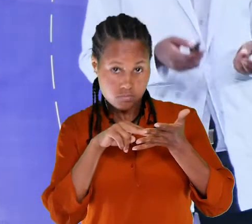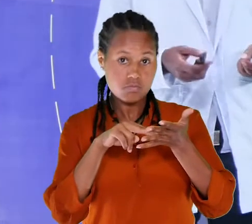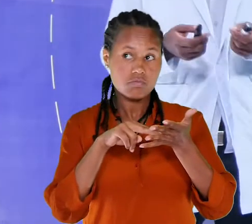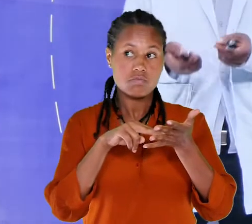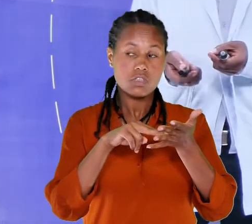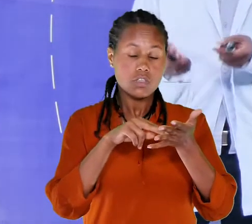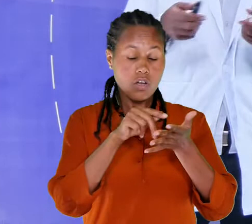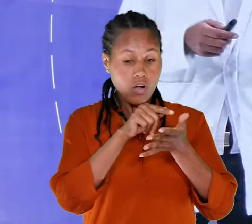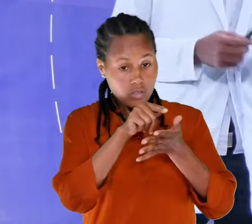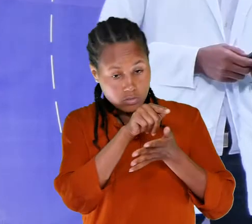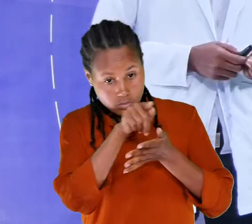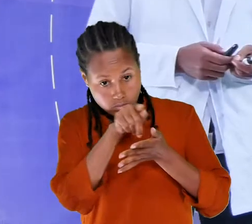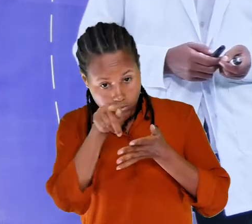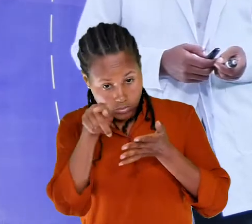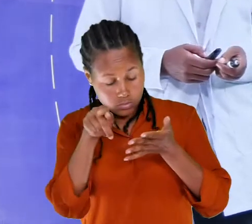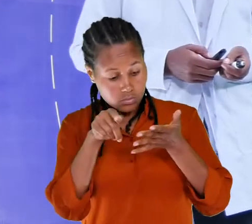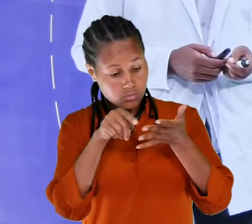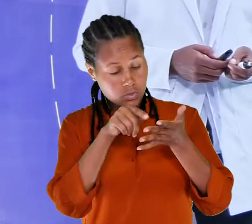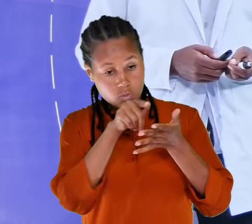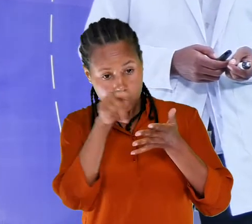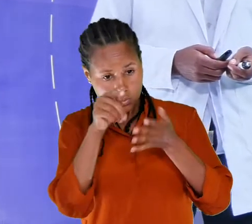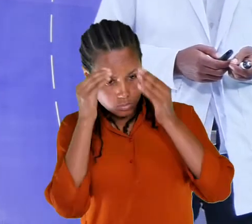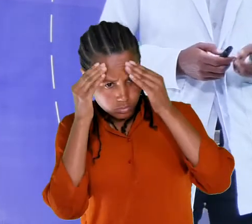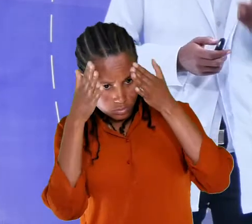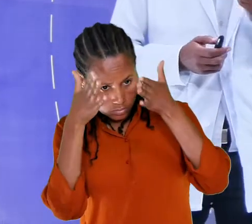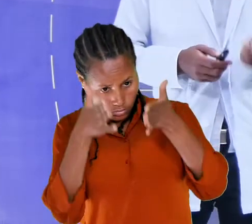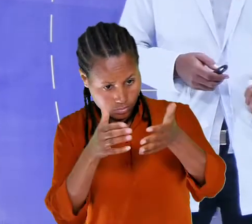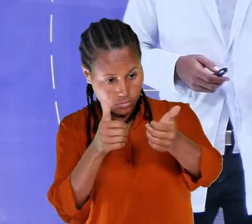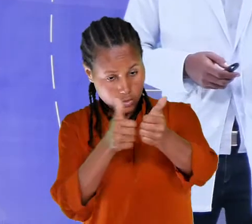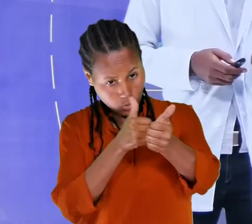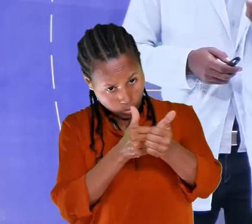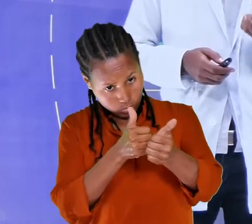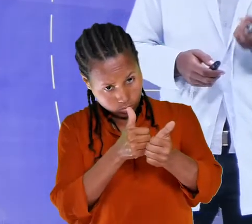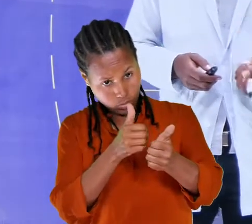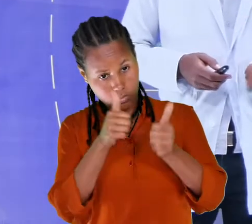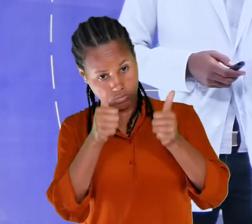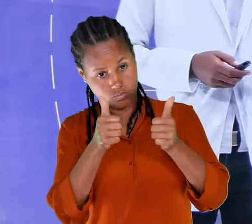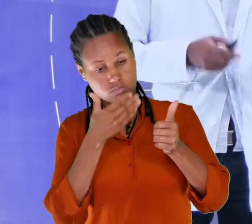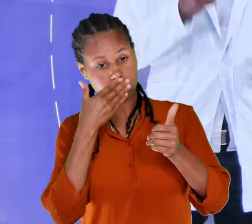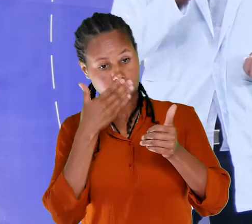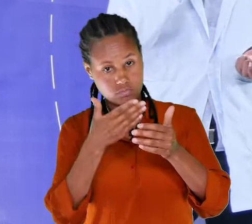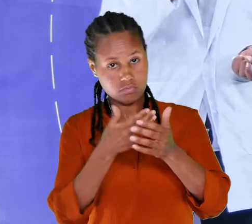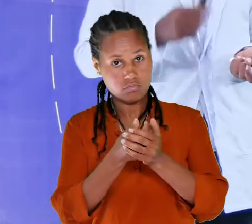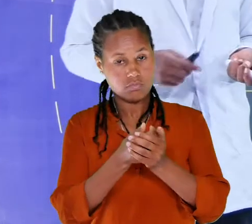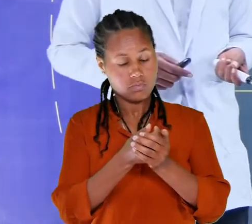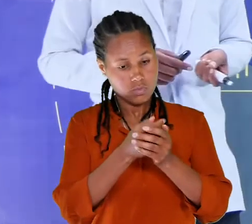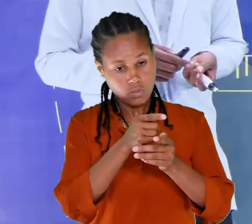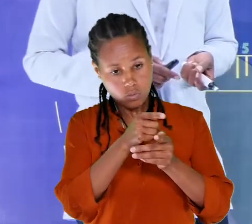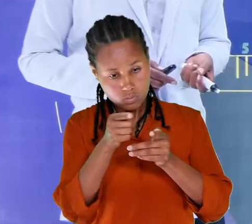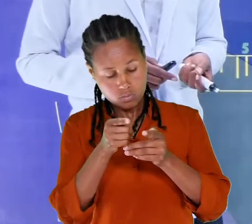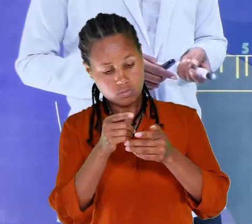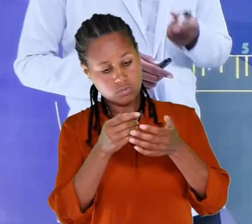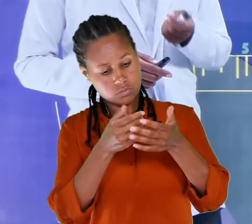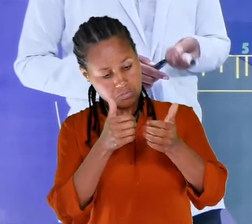And are you following your teachers? Good. If you are doing so, you are just on the